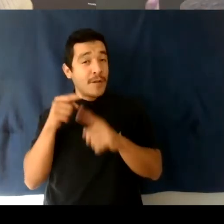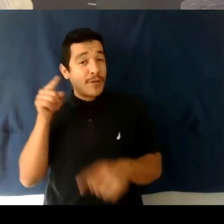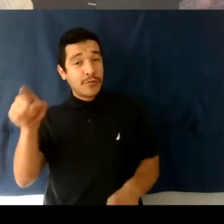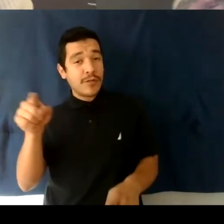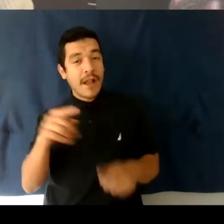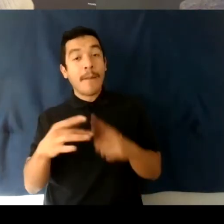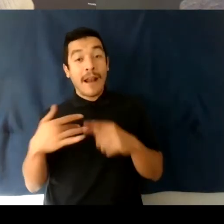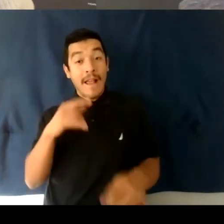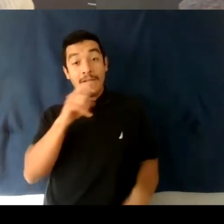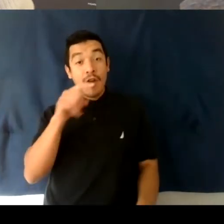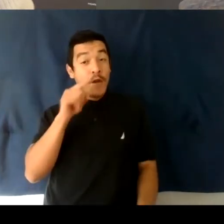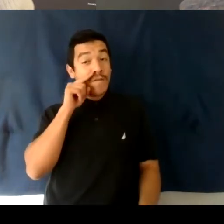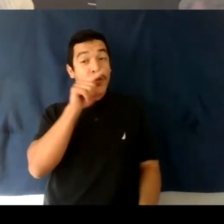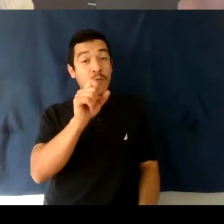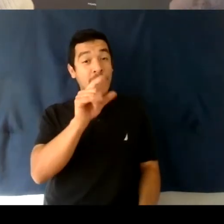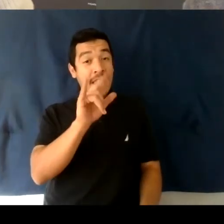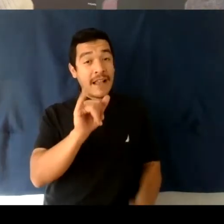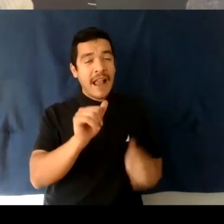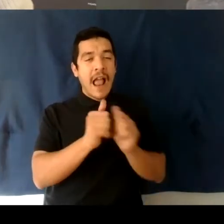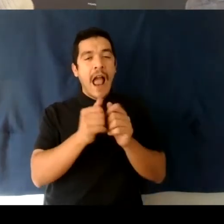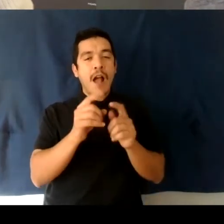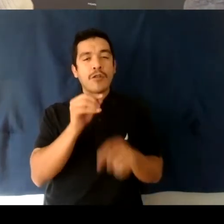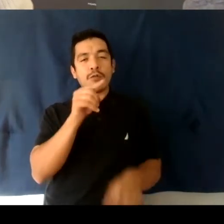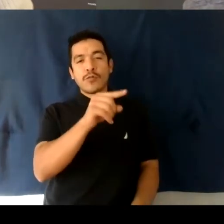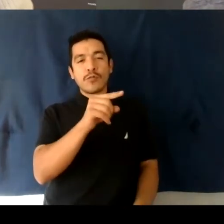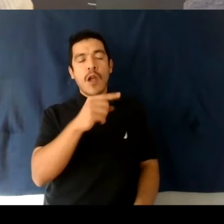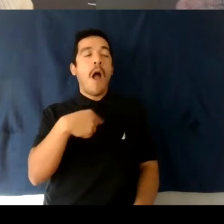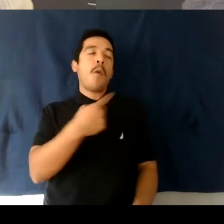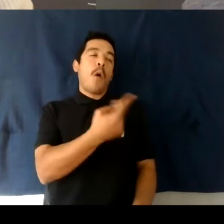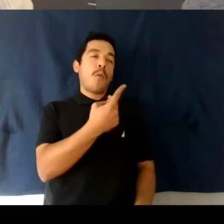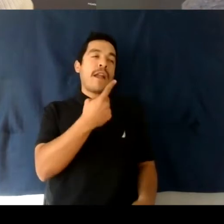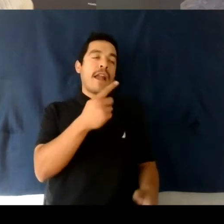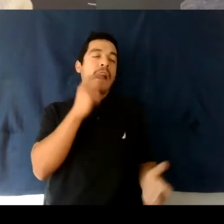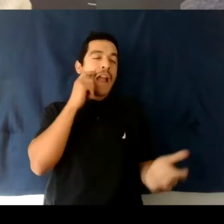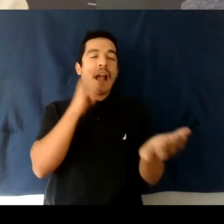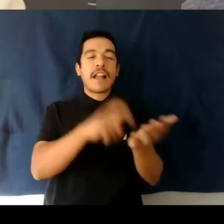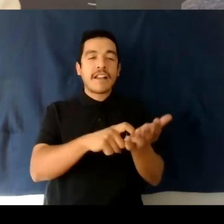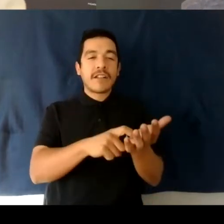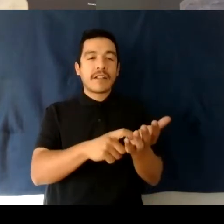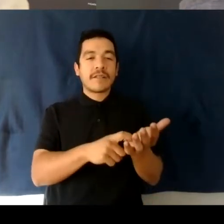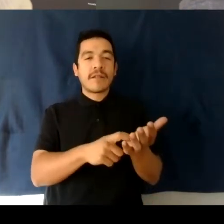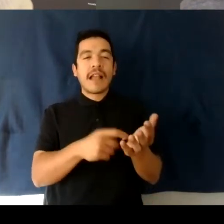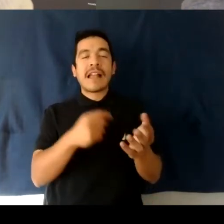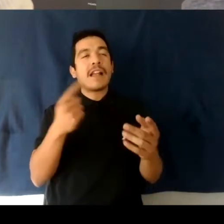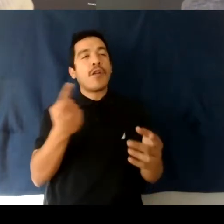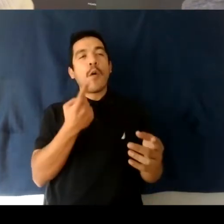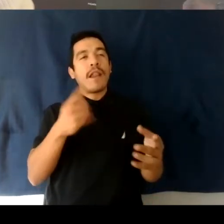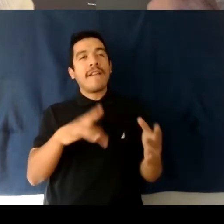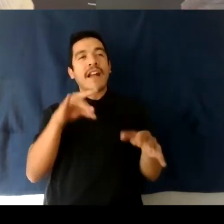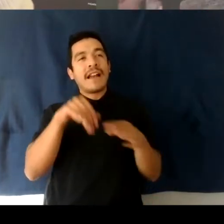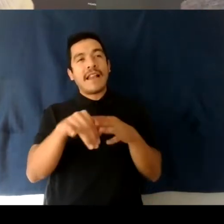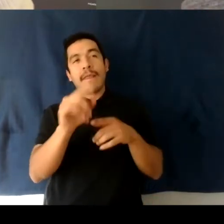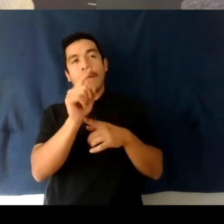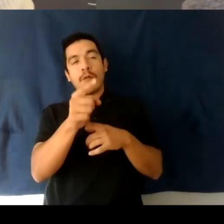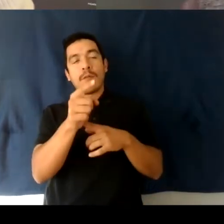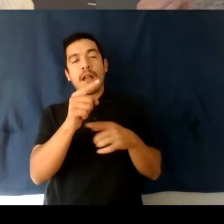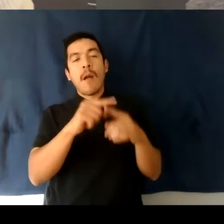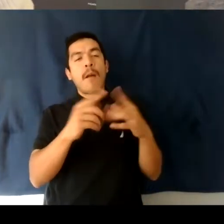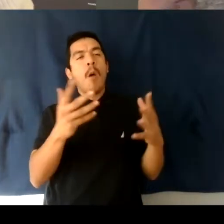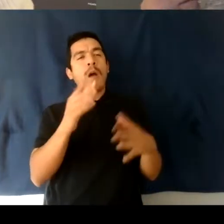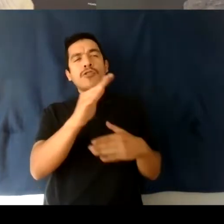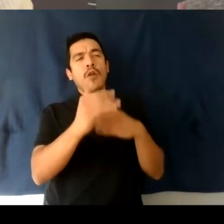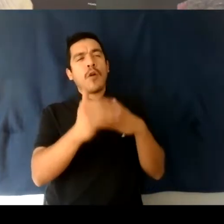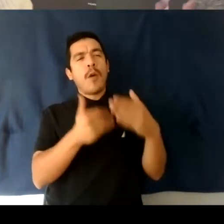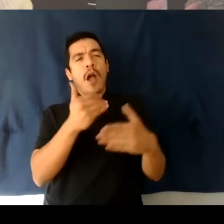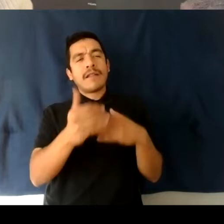have a question for you, Lesley. Well, we identified that, sometimes it only comes up in the moment. But what is your process